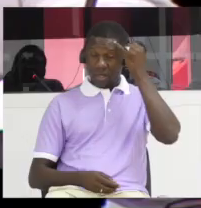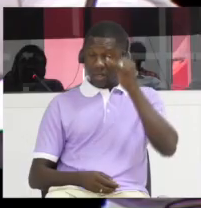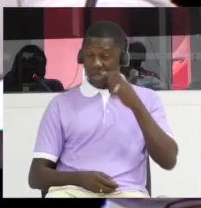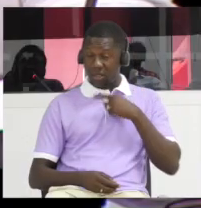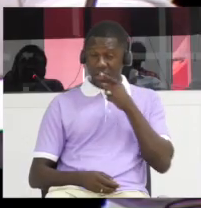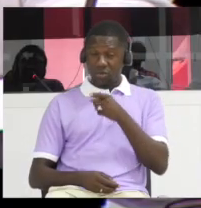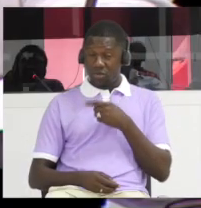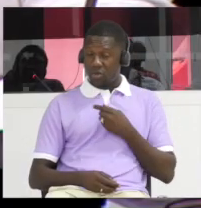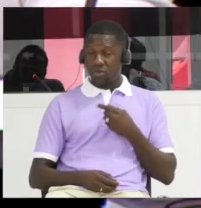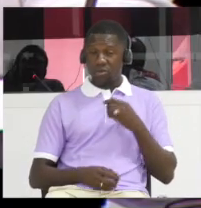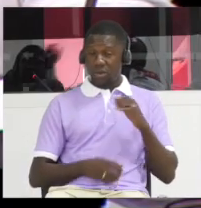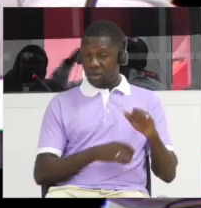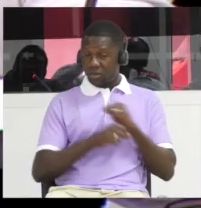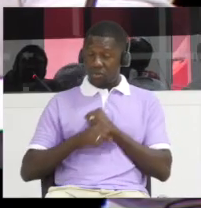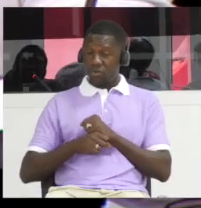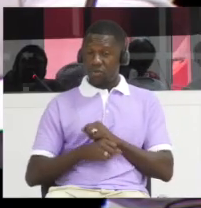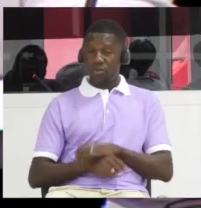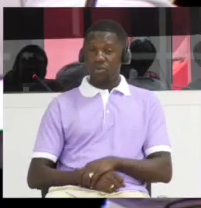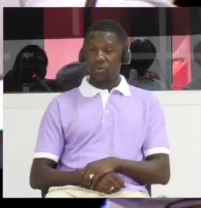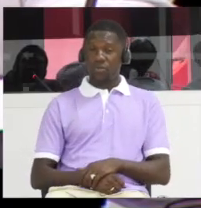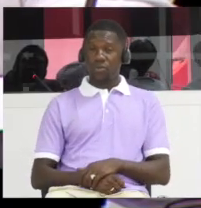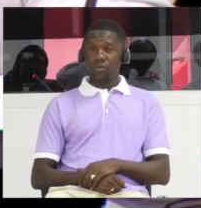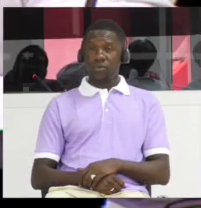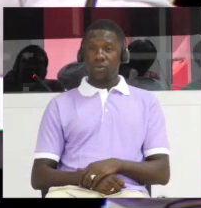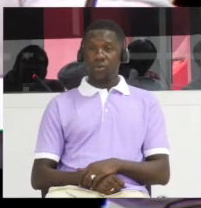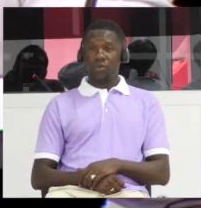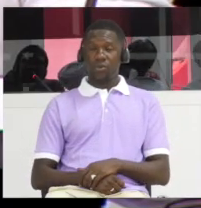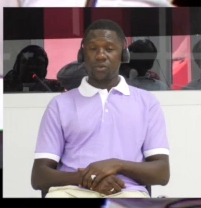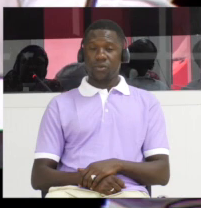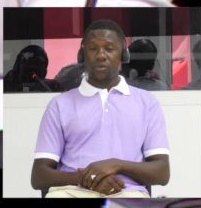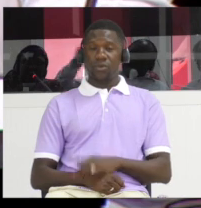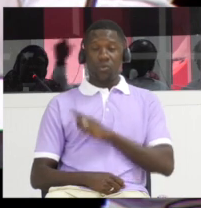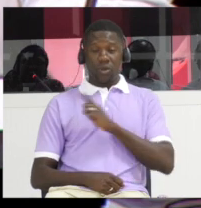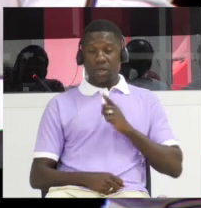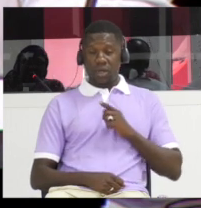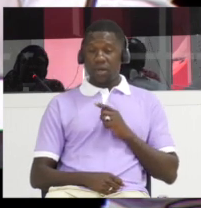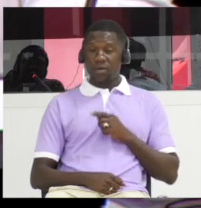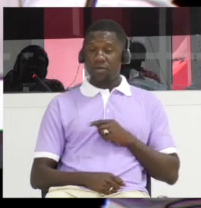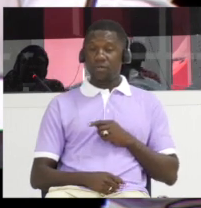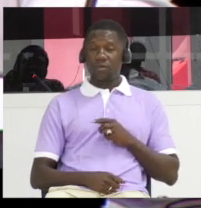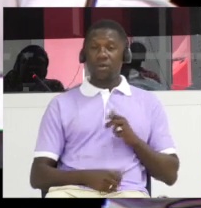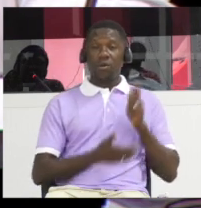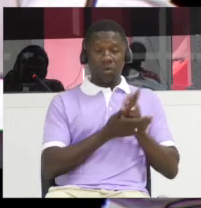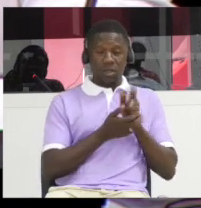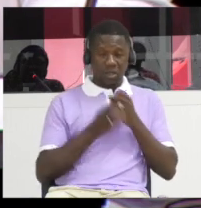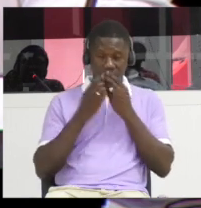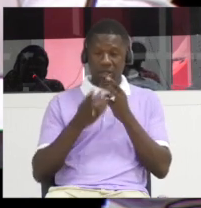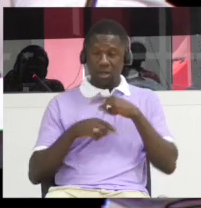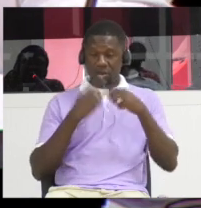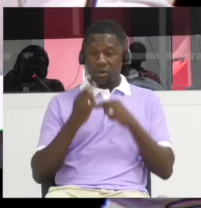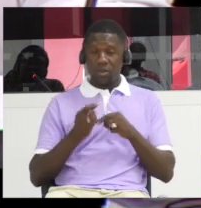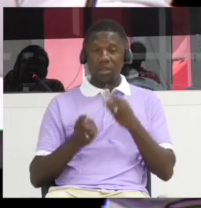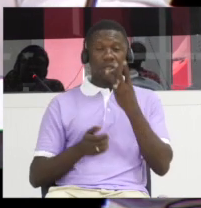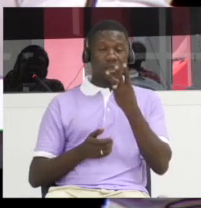We have had testimony about, in fact, three theories of the coup,